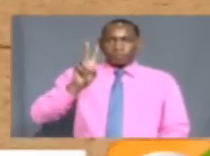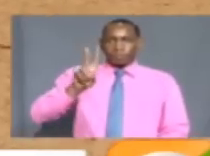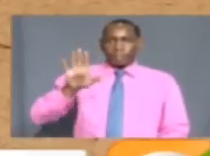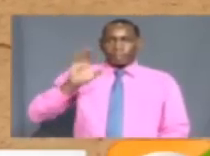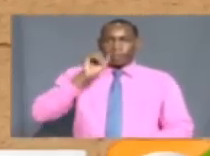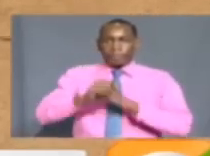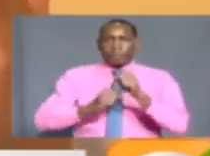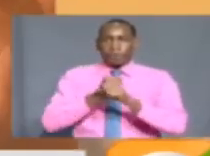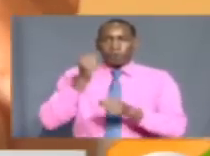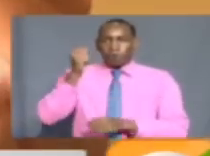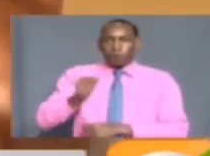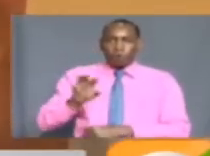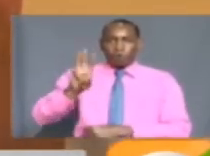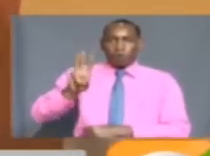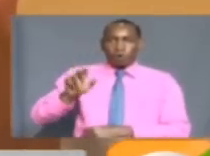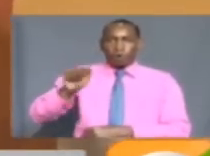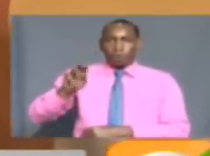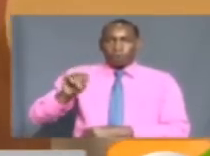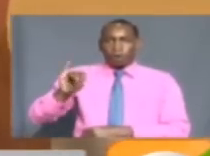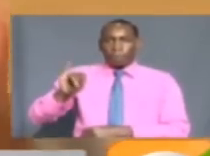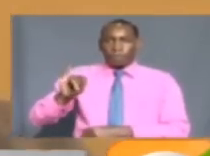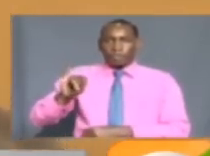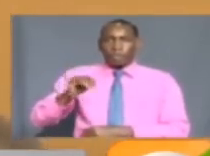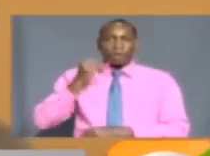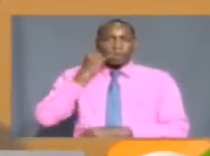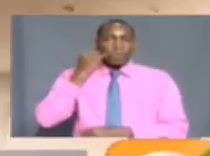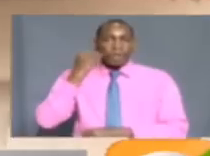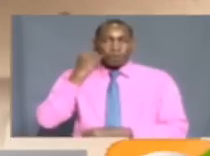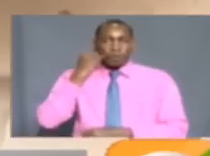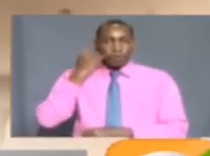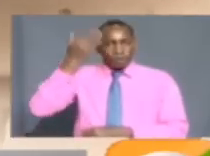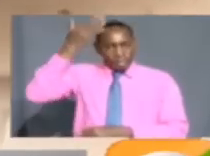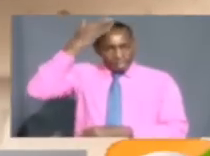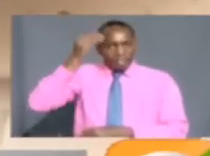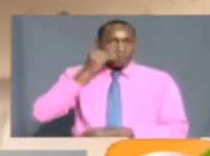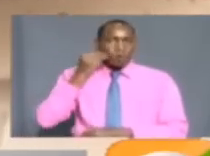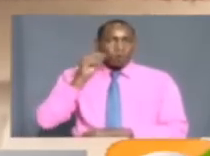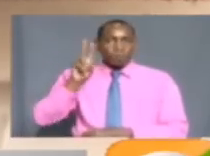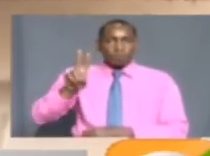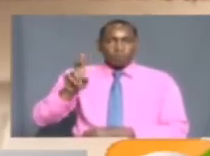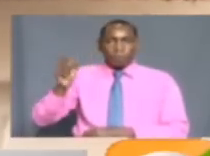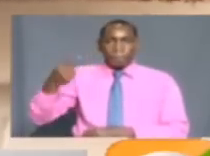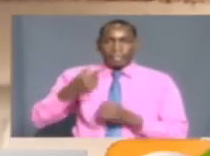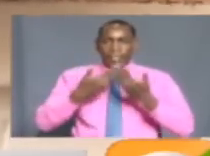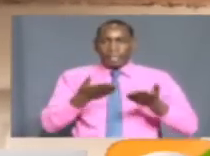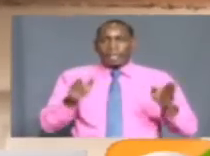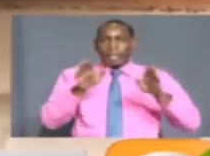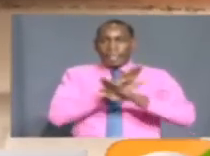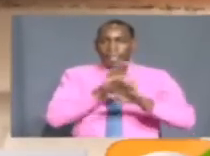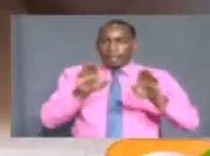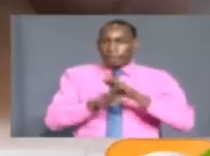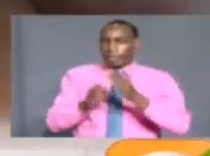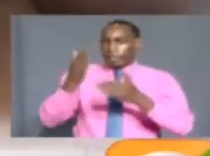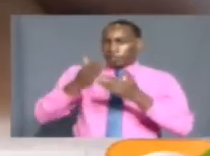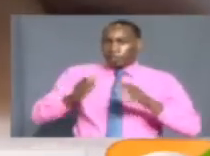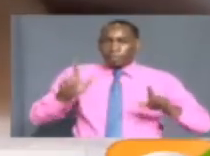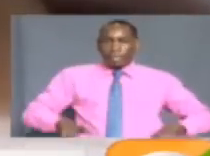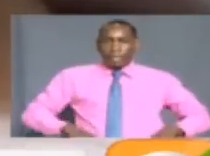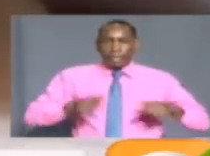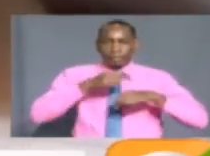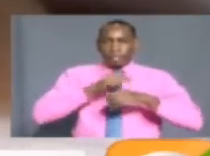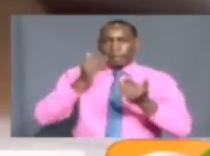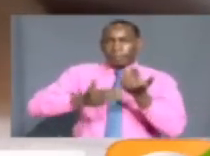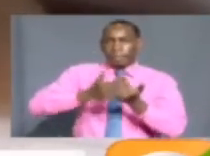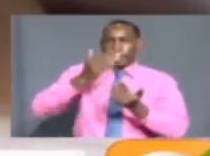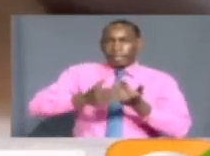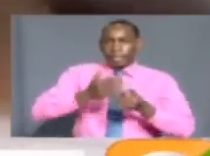25-year-old Freshia Wamboi has been at the Nakuru nursing home for 2 months now. She put on hold everything else in her life as she strives to take